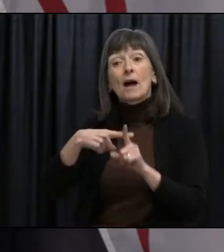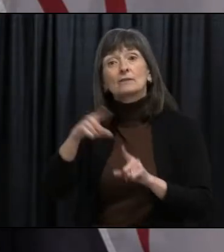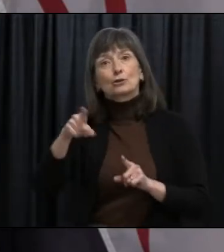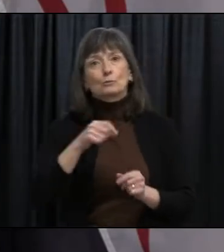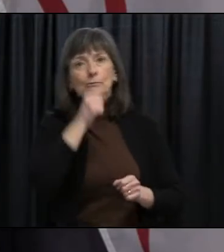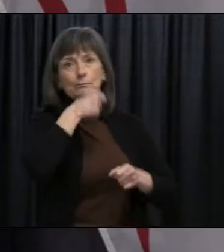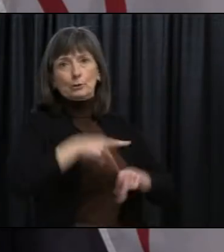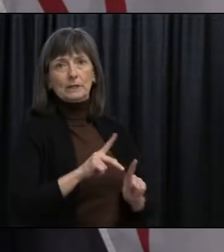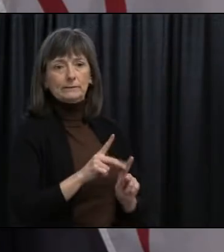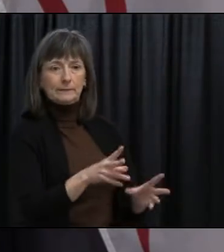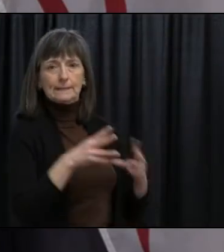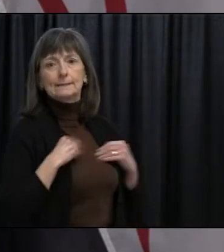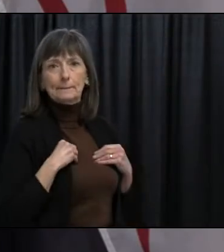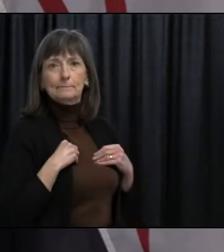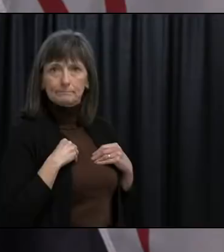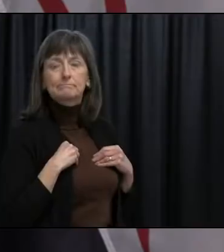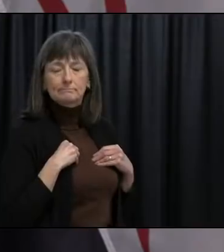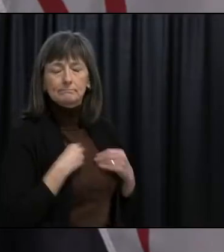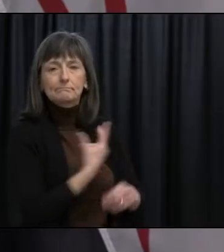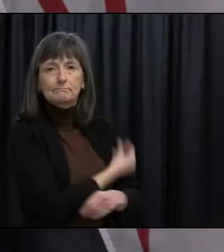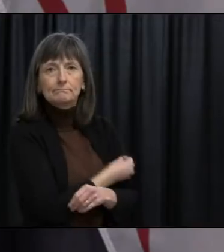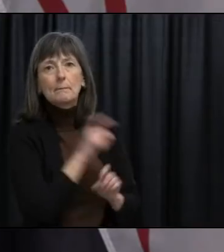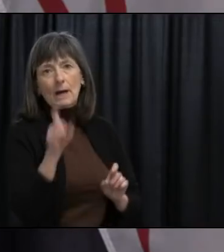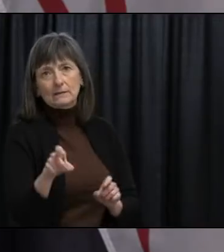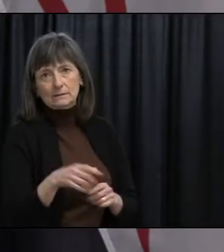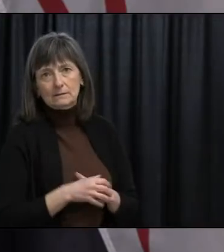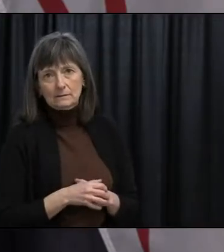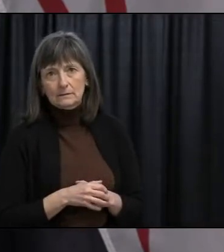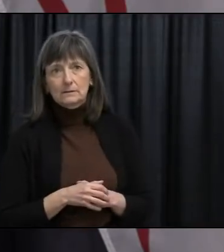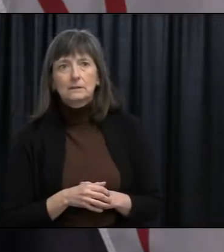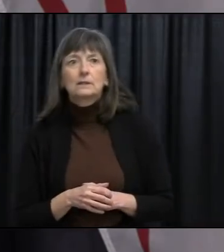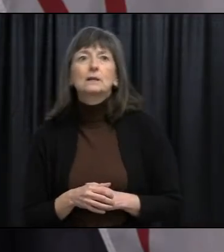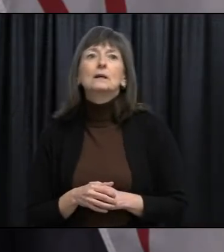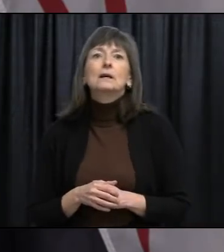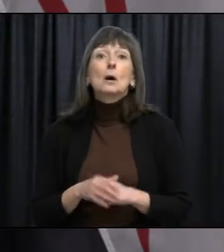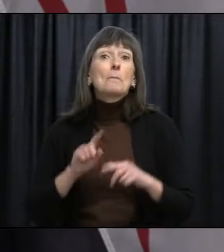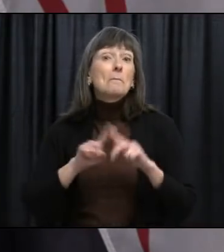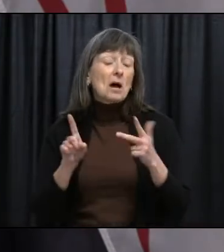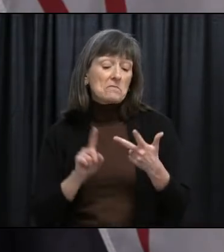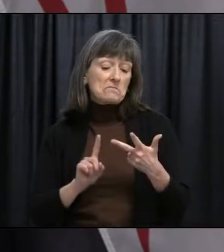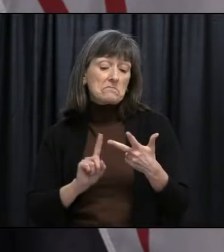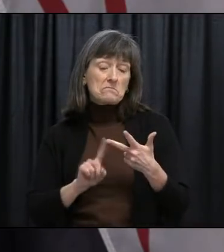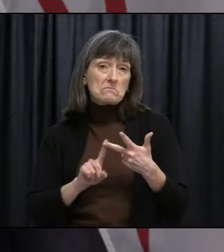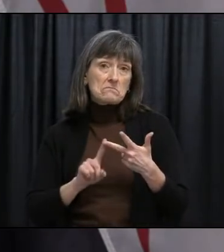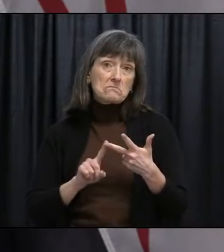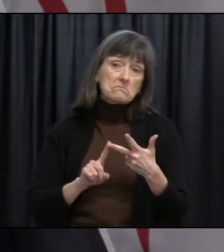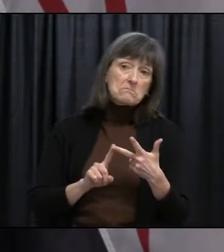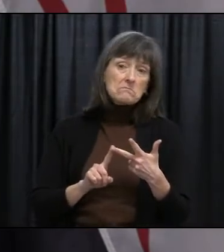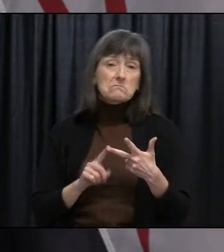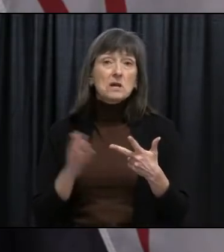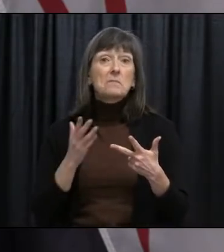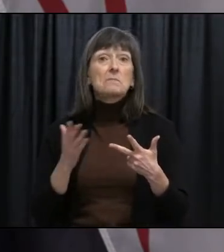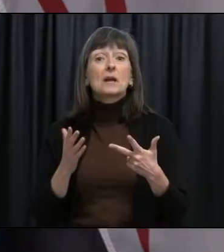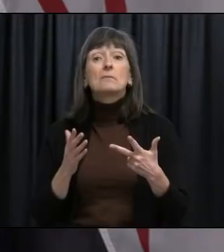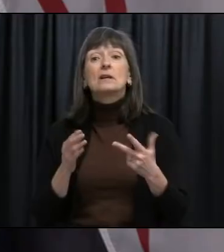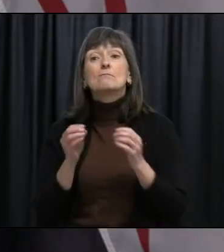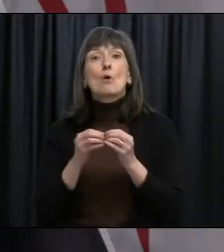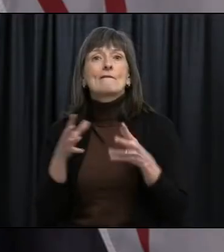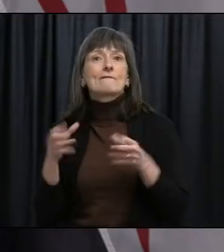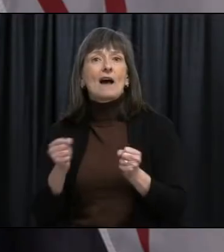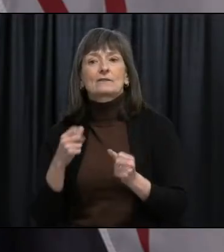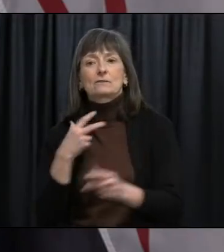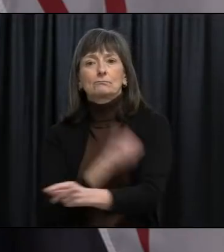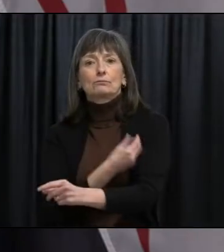vaccine. So, but the thing is with the AstraZeneca vaccine, there may be that opportunity that allows us to get to people faster.